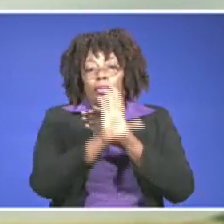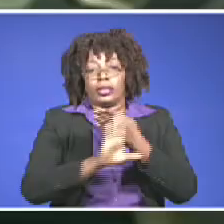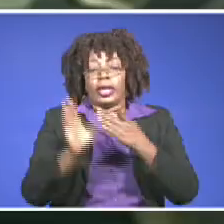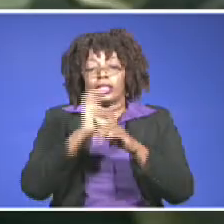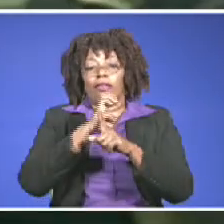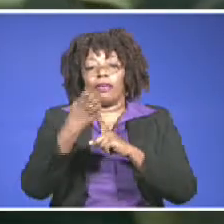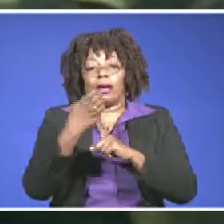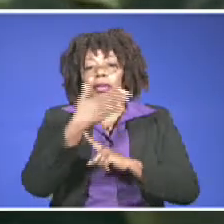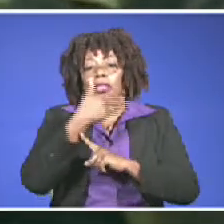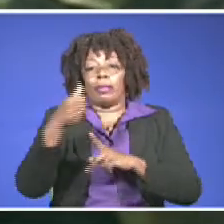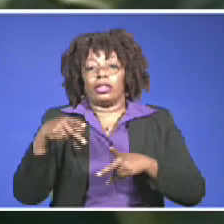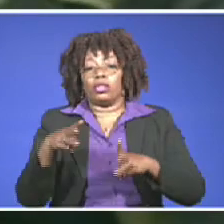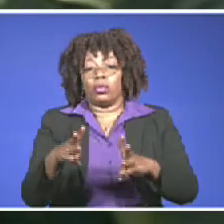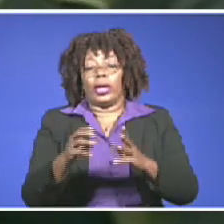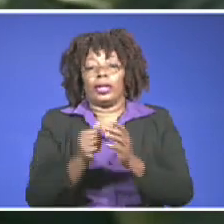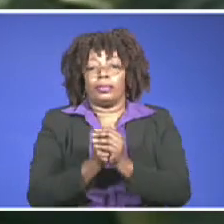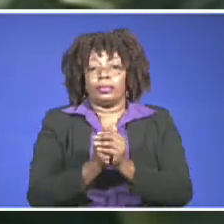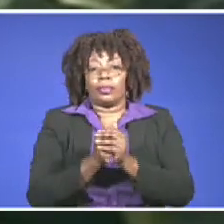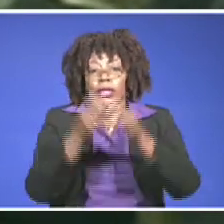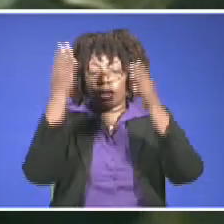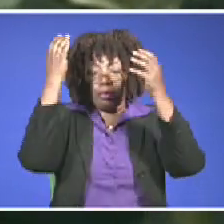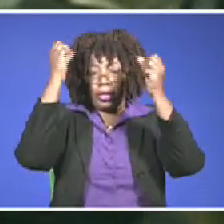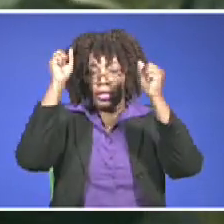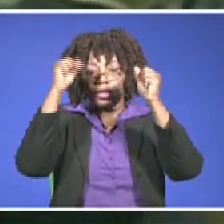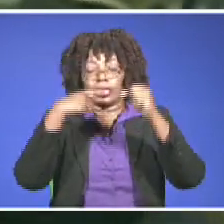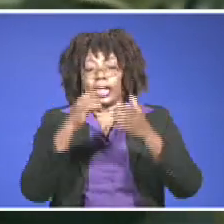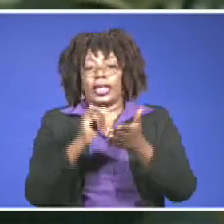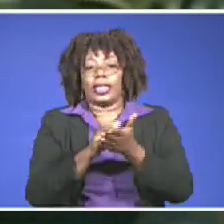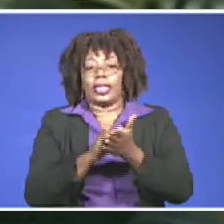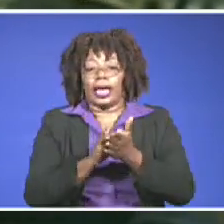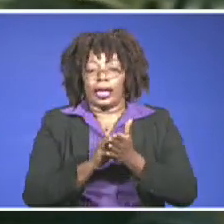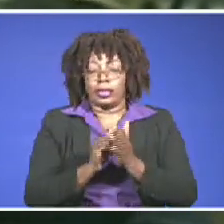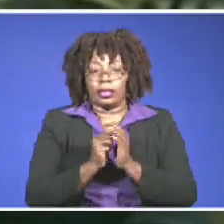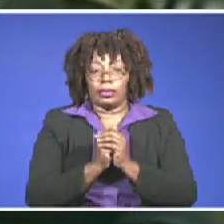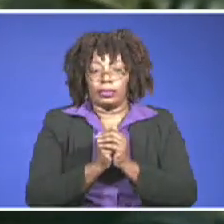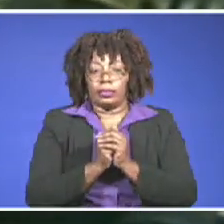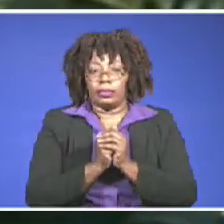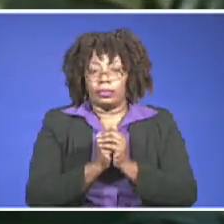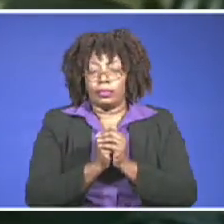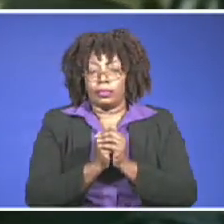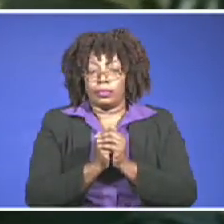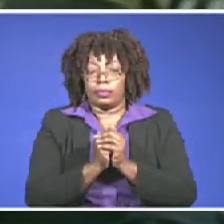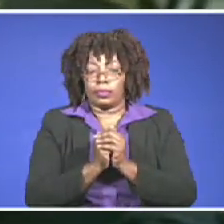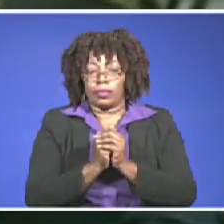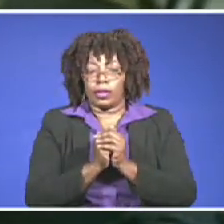best possible way. Oban Energy's president, Dana, says fines will be levied against Oban